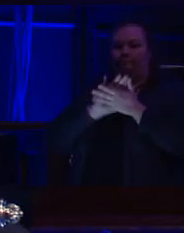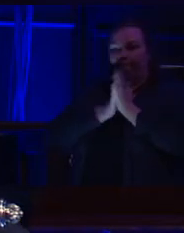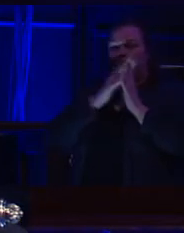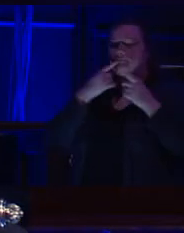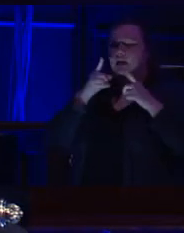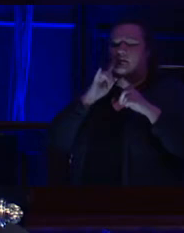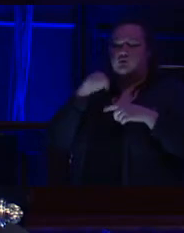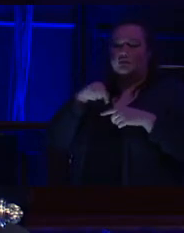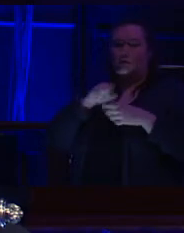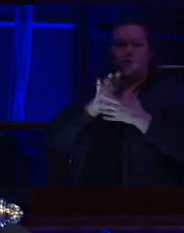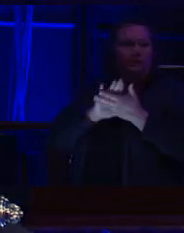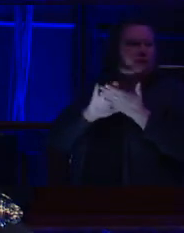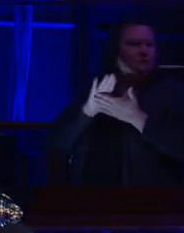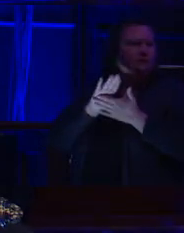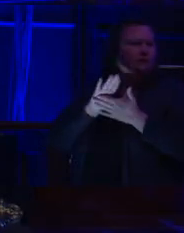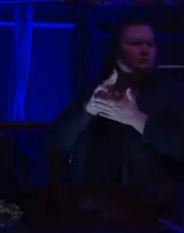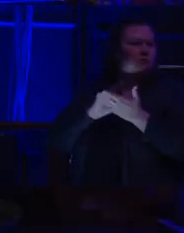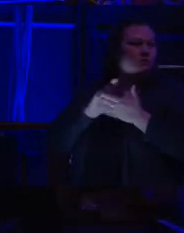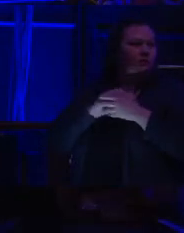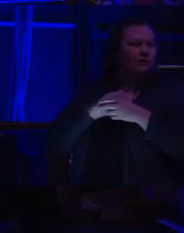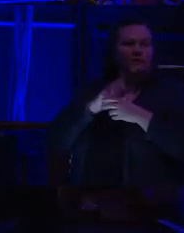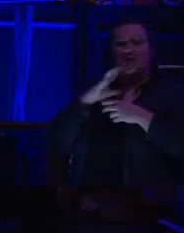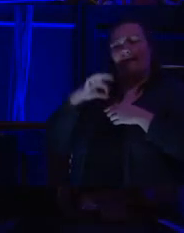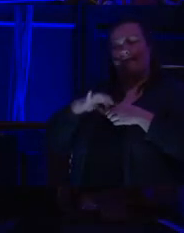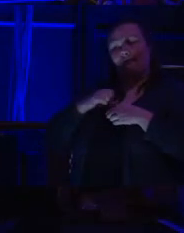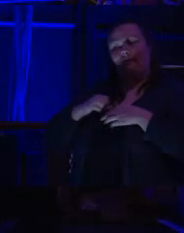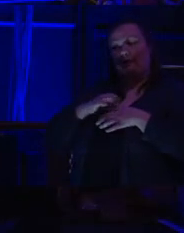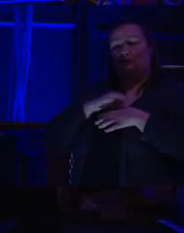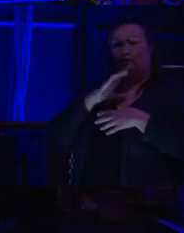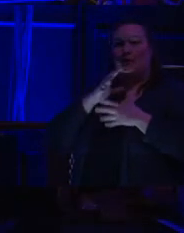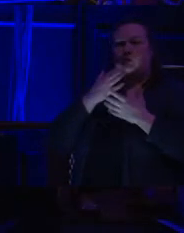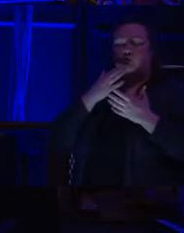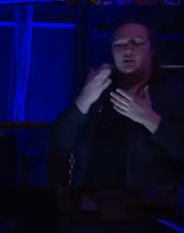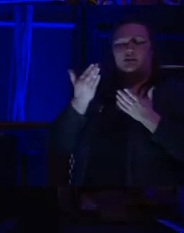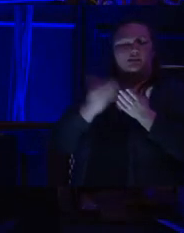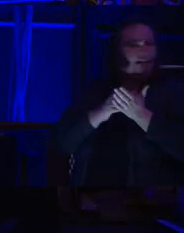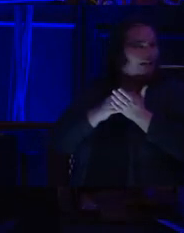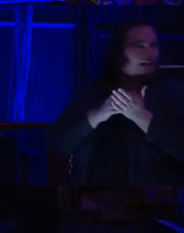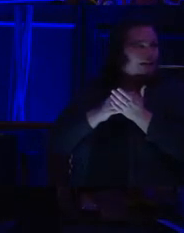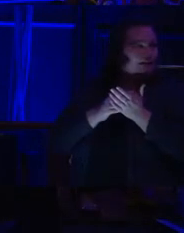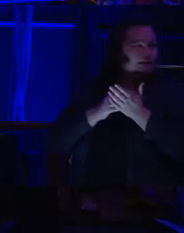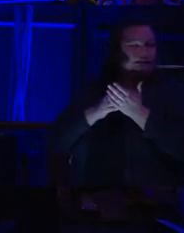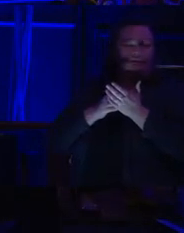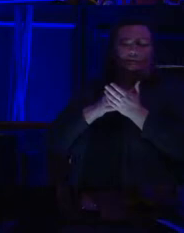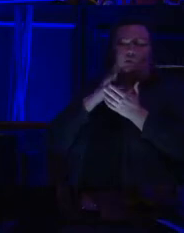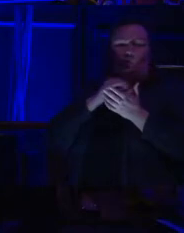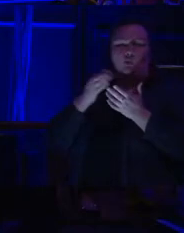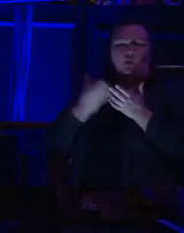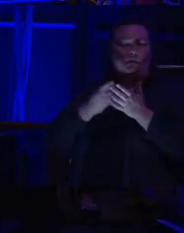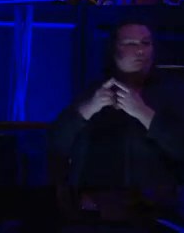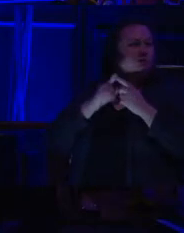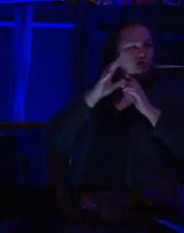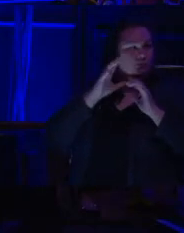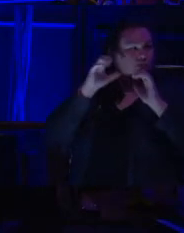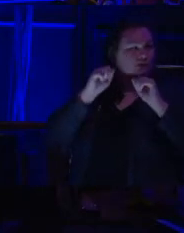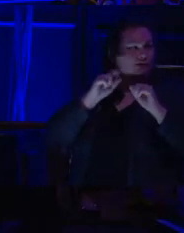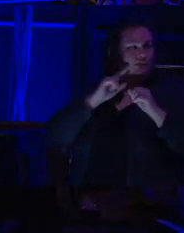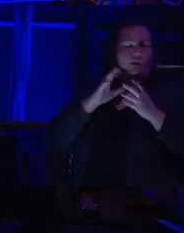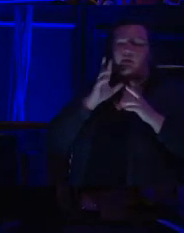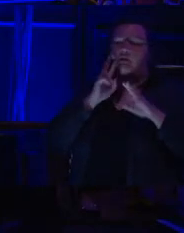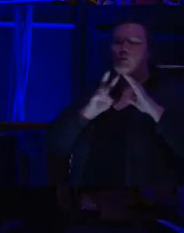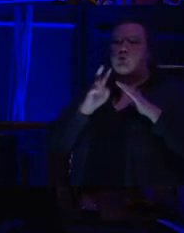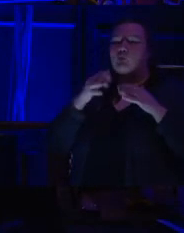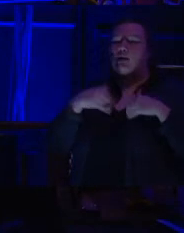institution. On behalf of the faculty, I want to once again give my warmest welcome to President Ono, and we